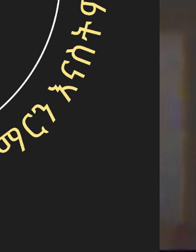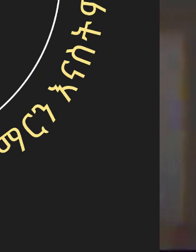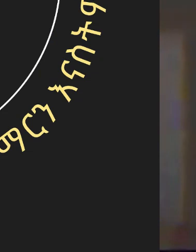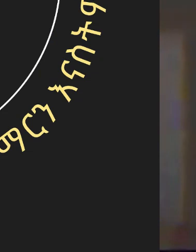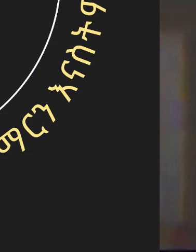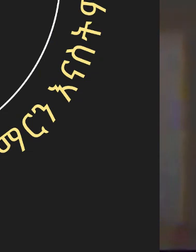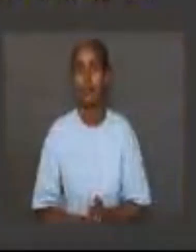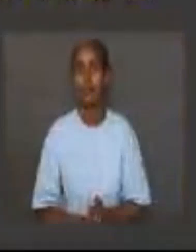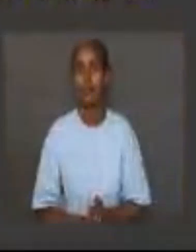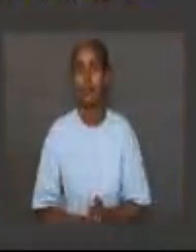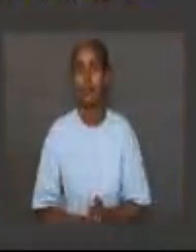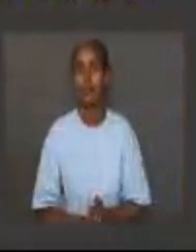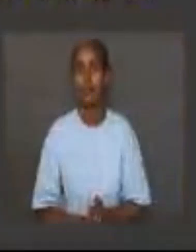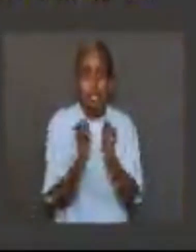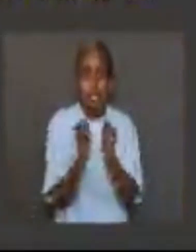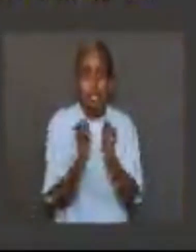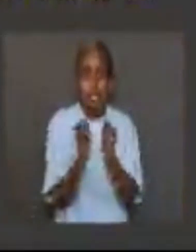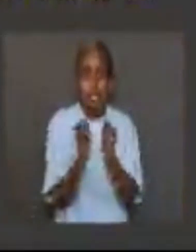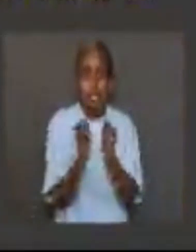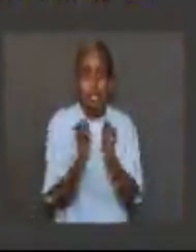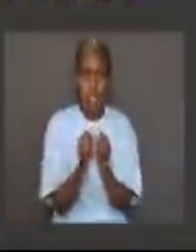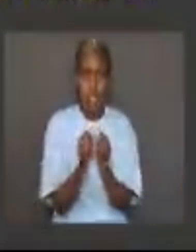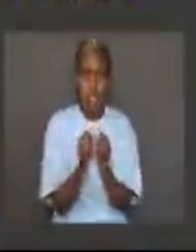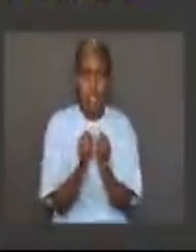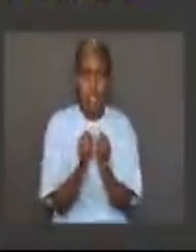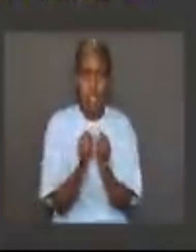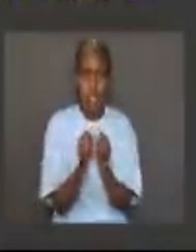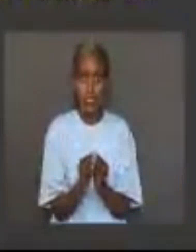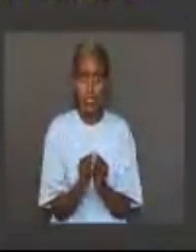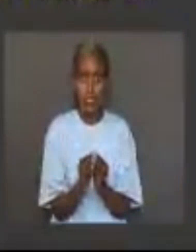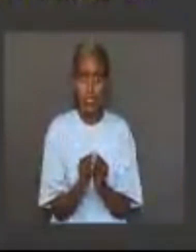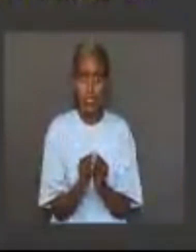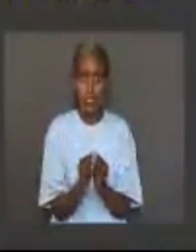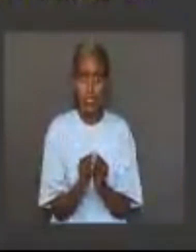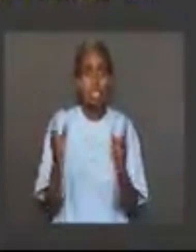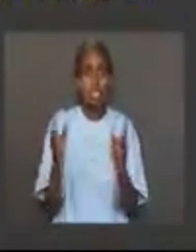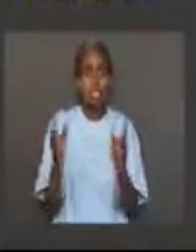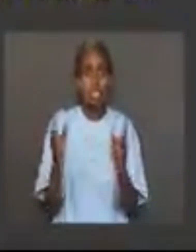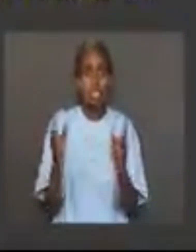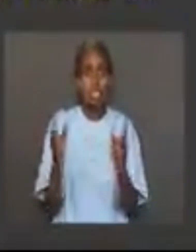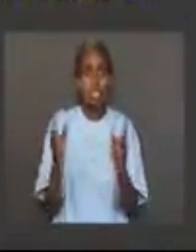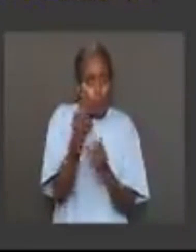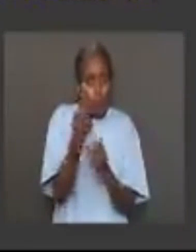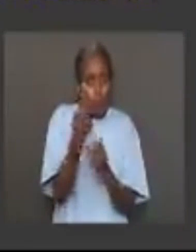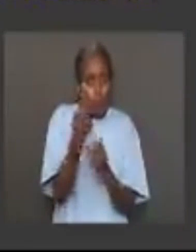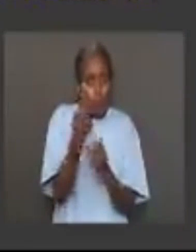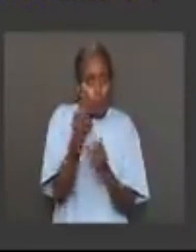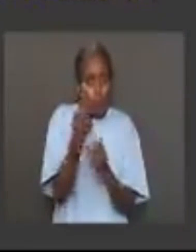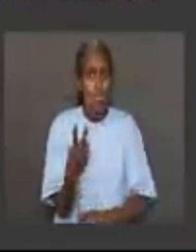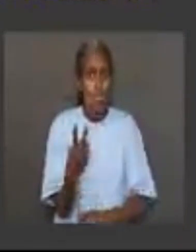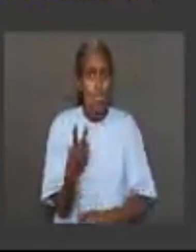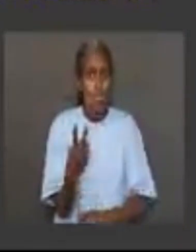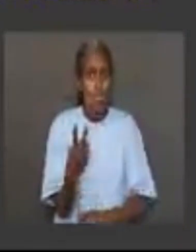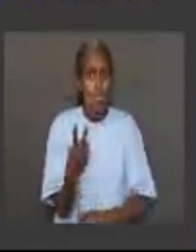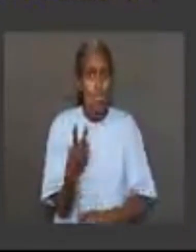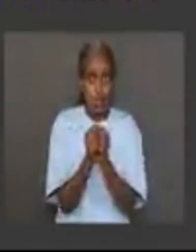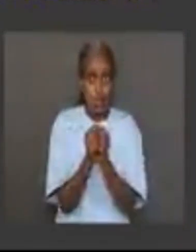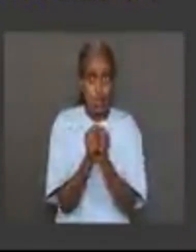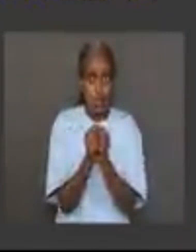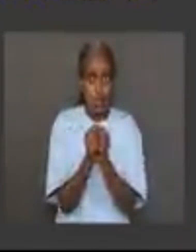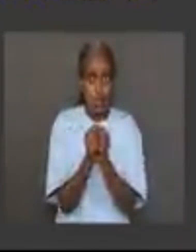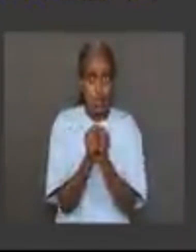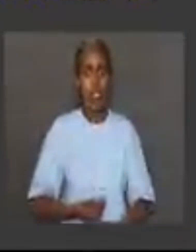The intersection of sets includes only those elements that are